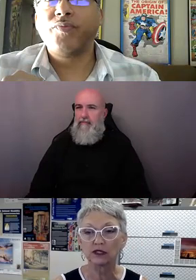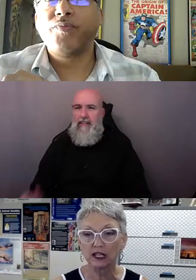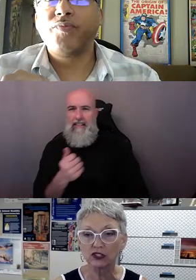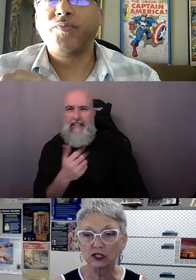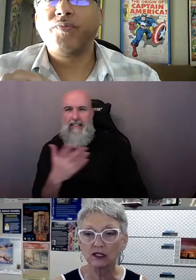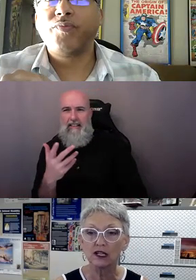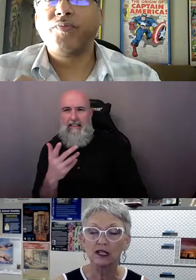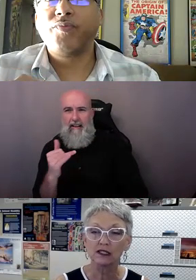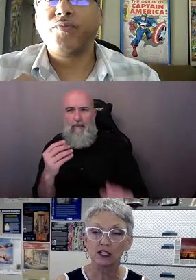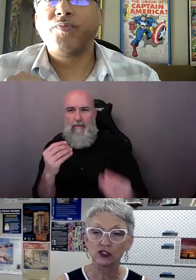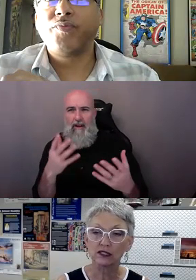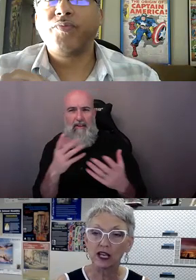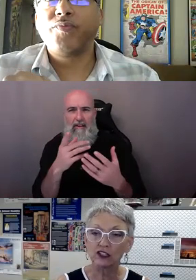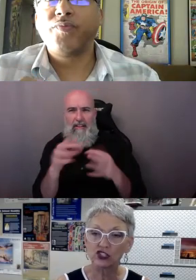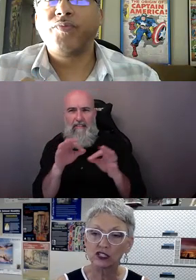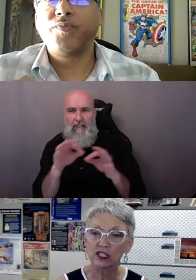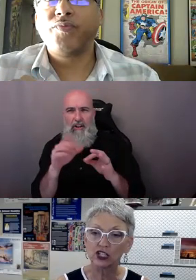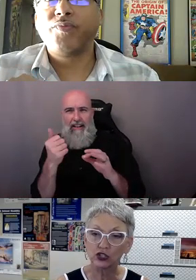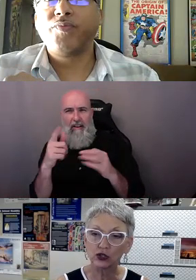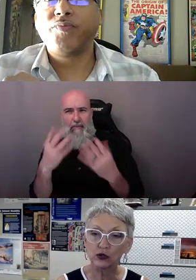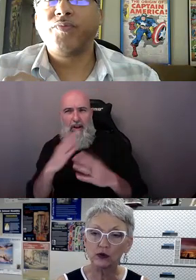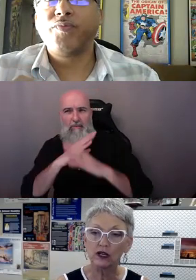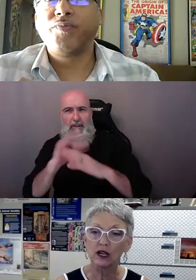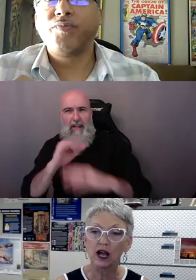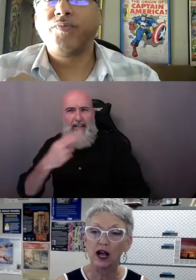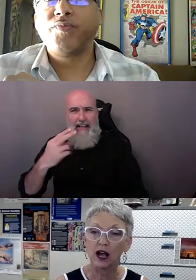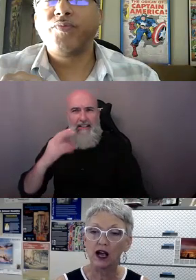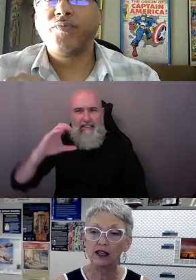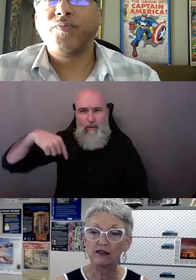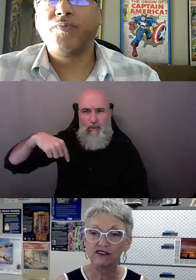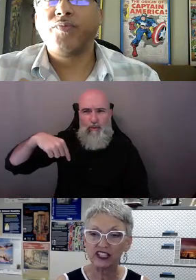provides protection, such as HCQ,